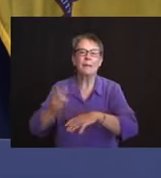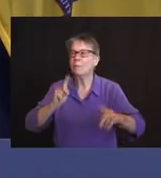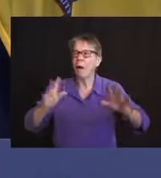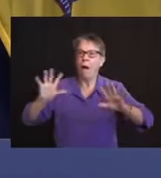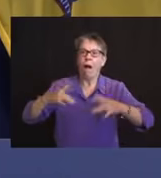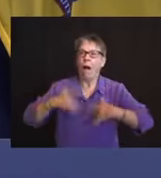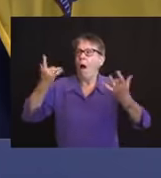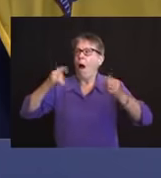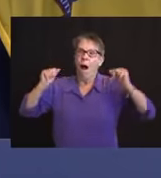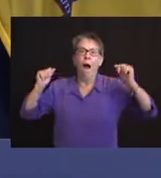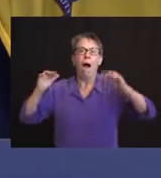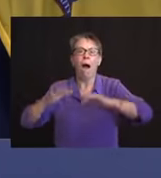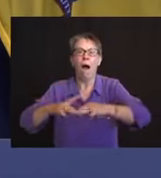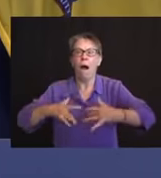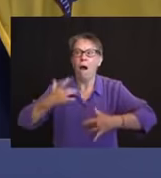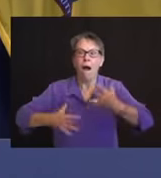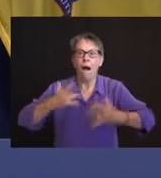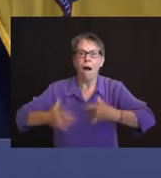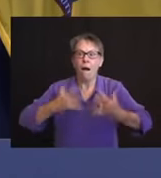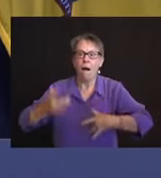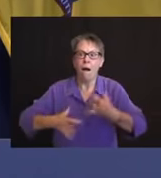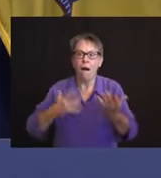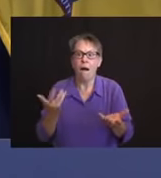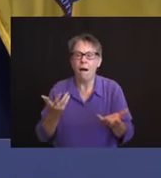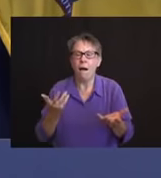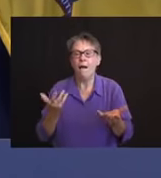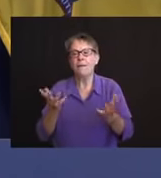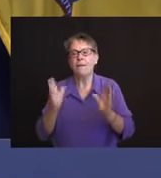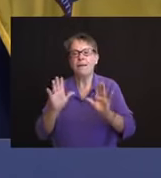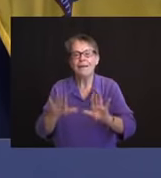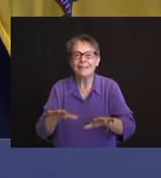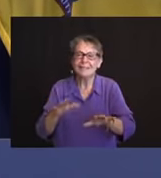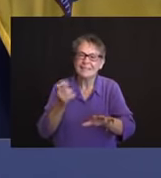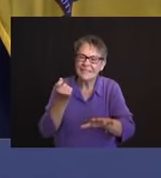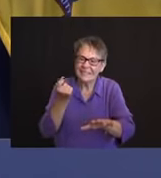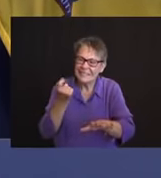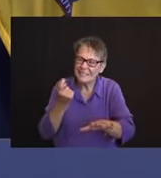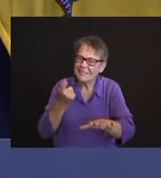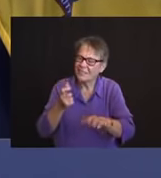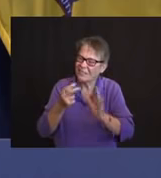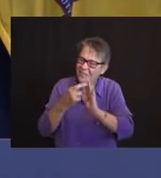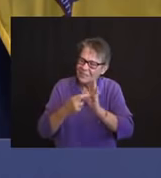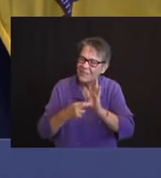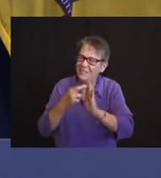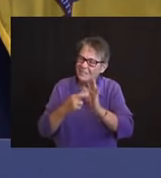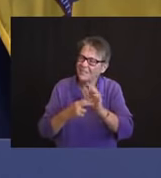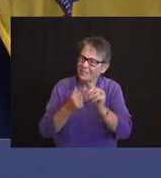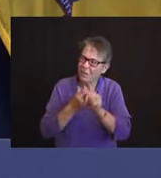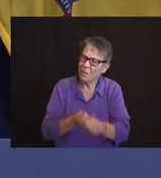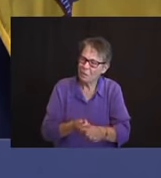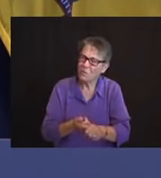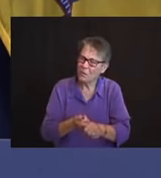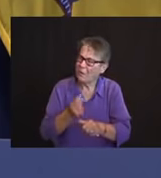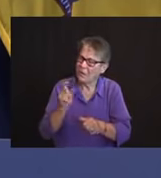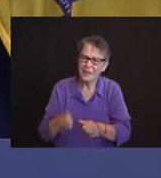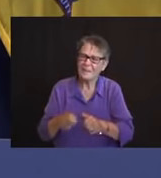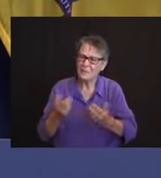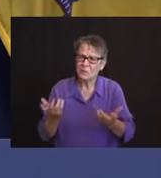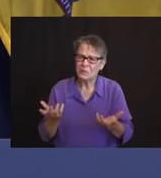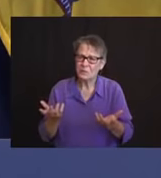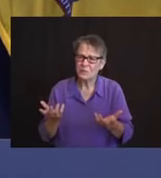for doing that, but we are going to have to tighten up. There's just no other way around it. There's too